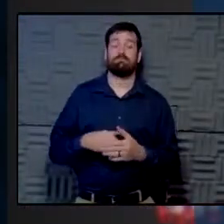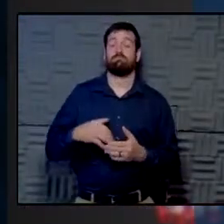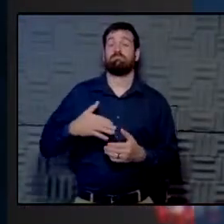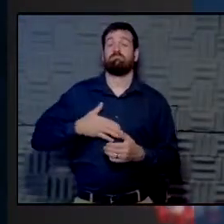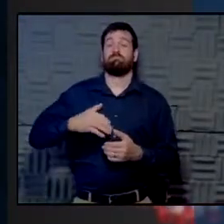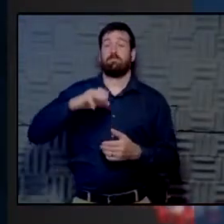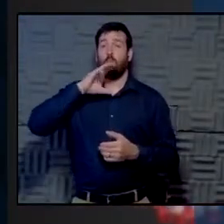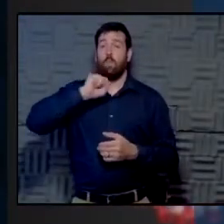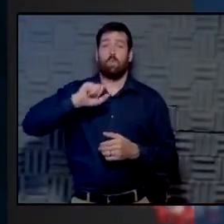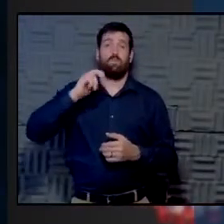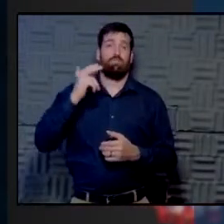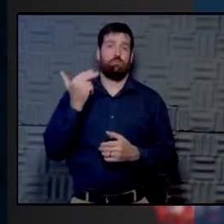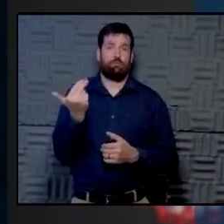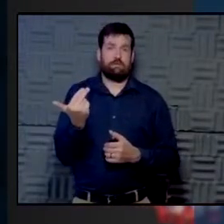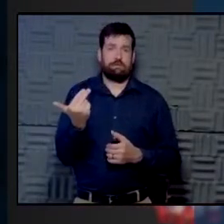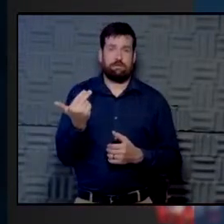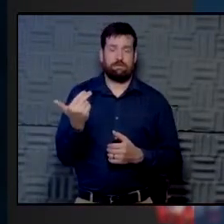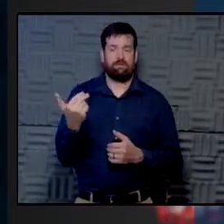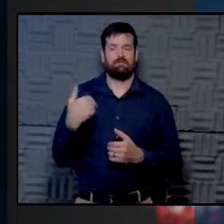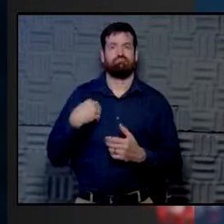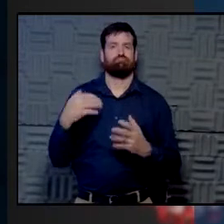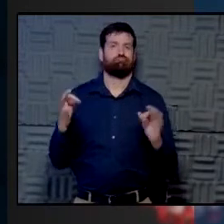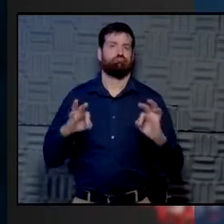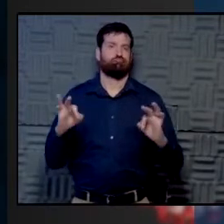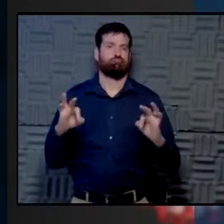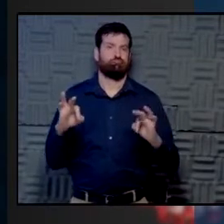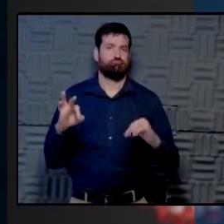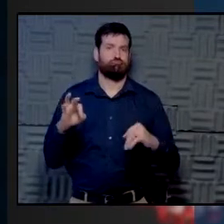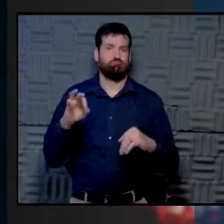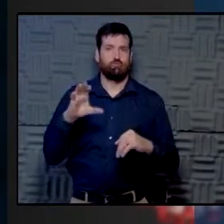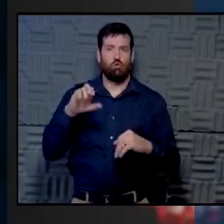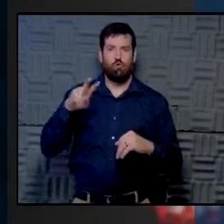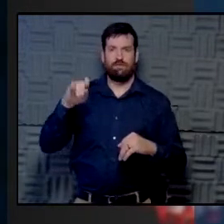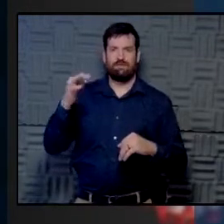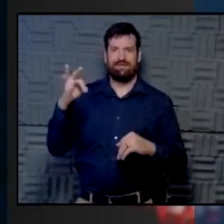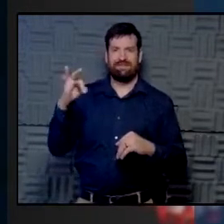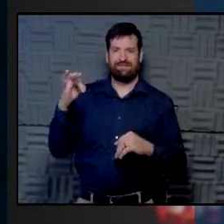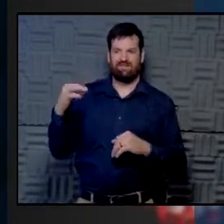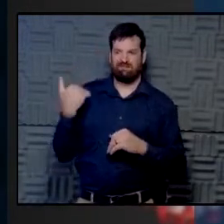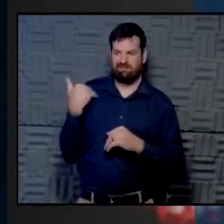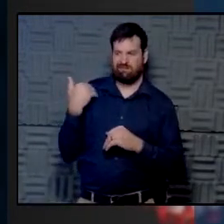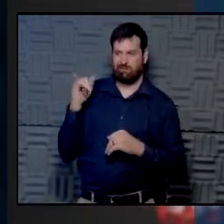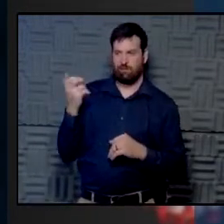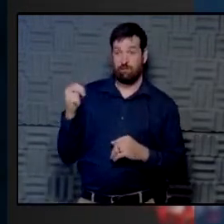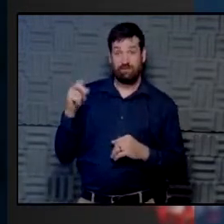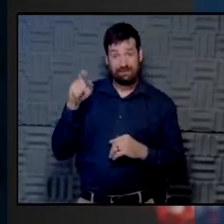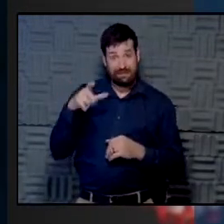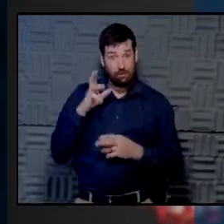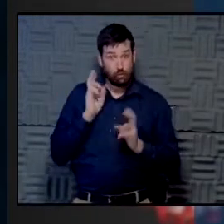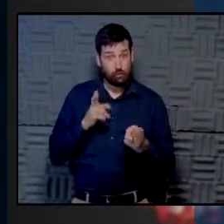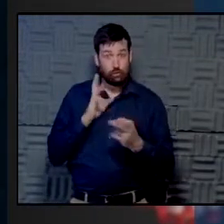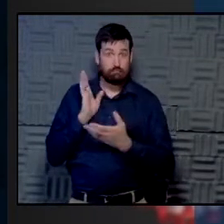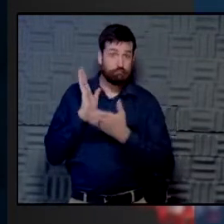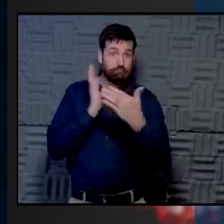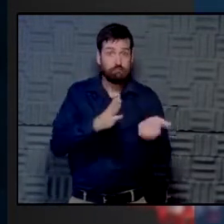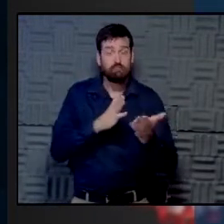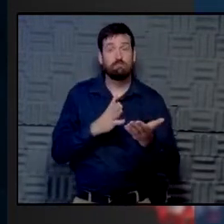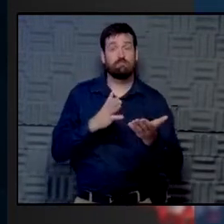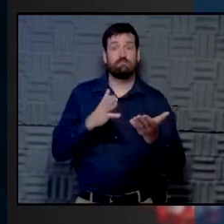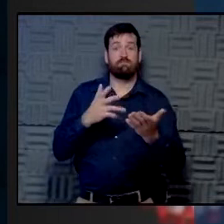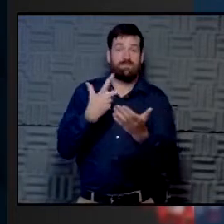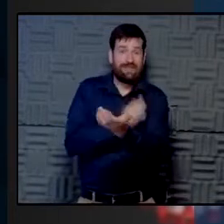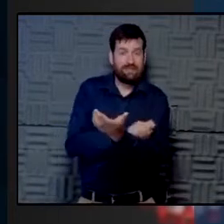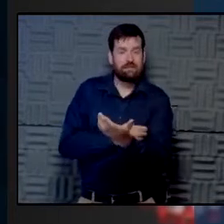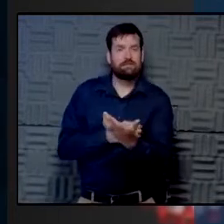My 13-year-old had a mild case of COVID-19 in January. Do we need to rush to get her vaccinated since she likely has